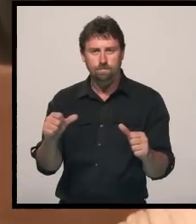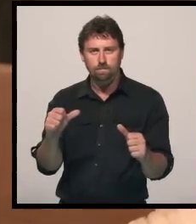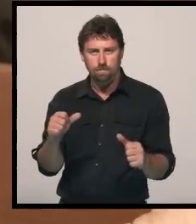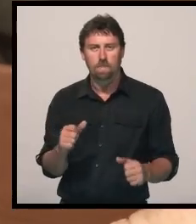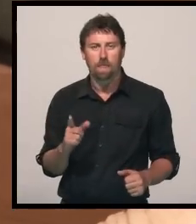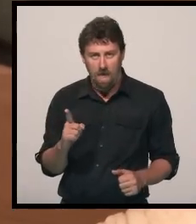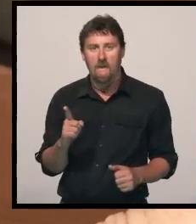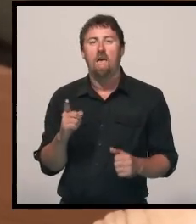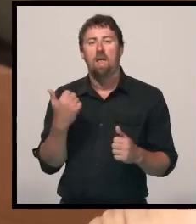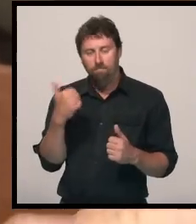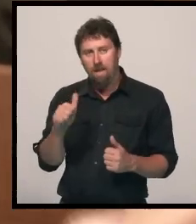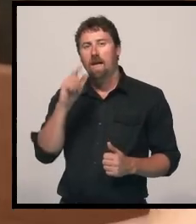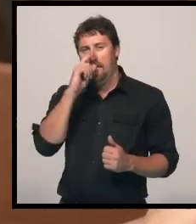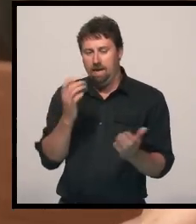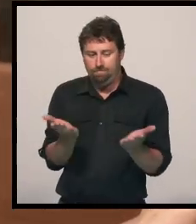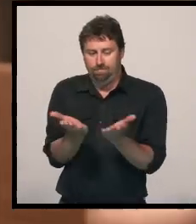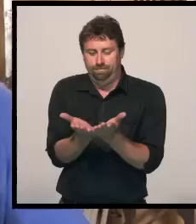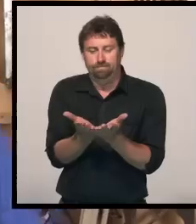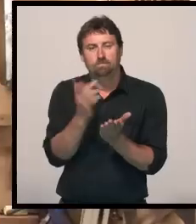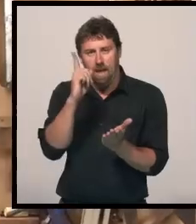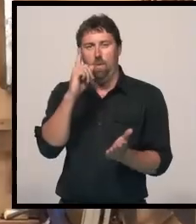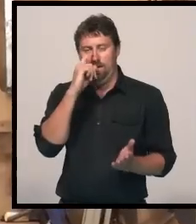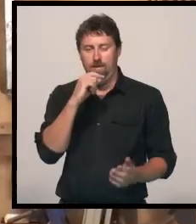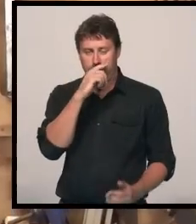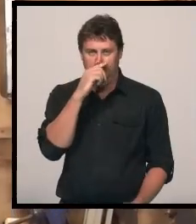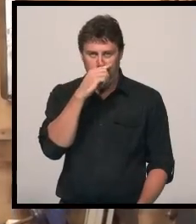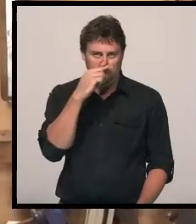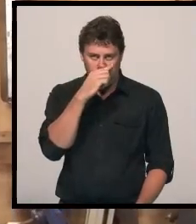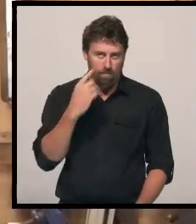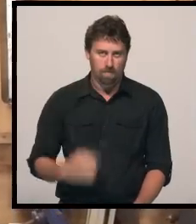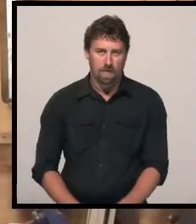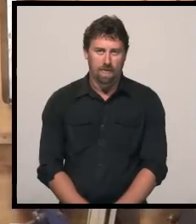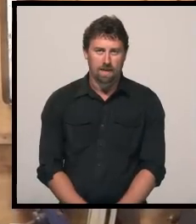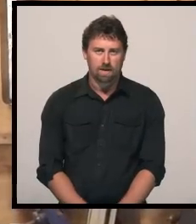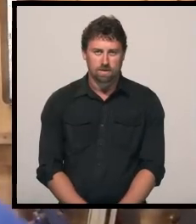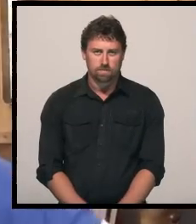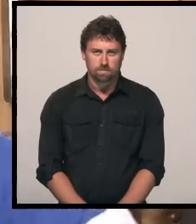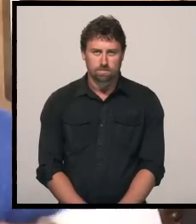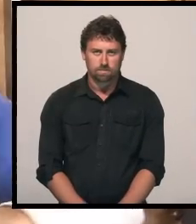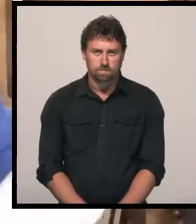Now it's just a question of putting the top on, making sure that's